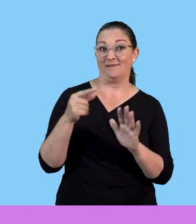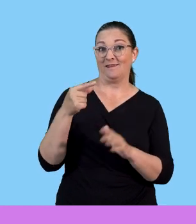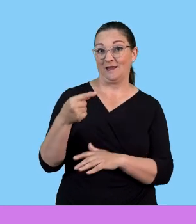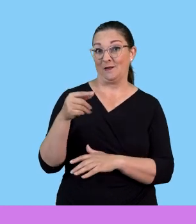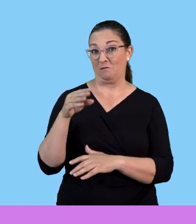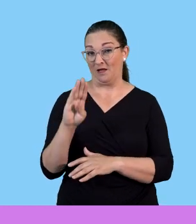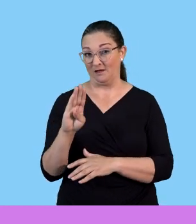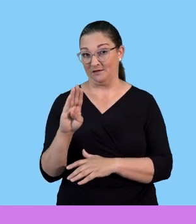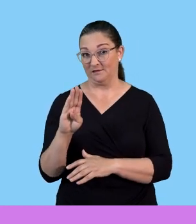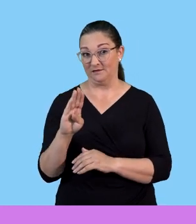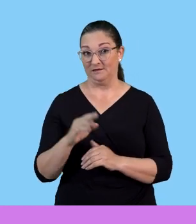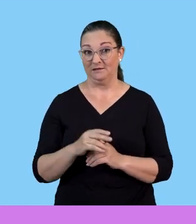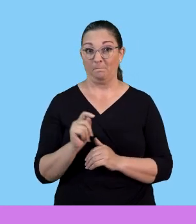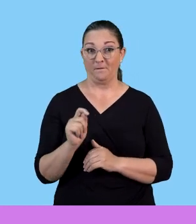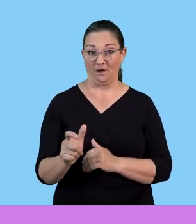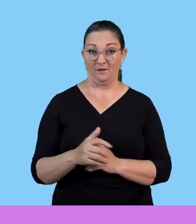gigs